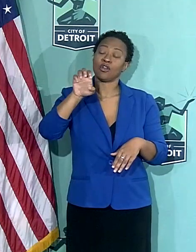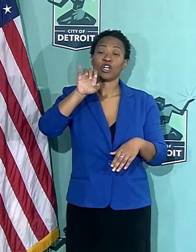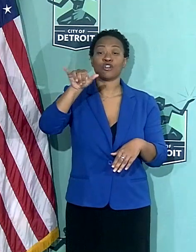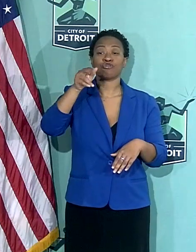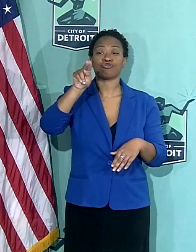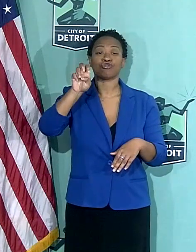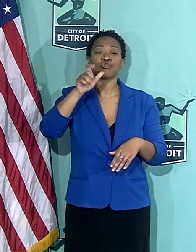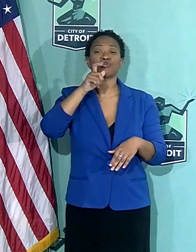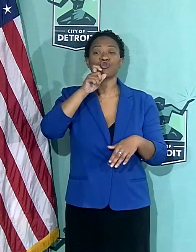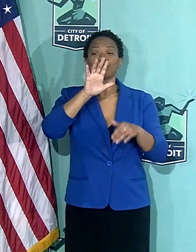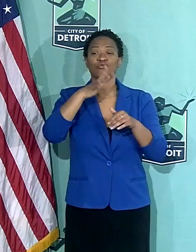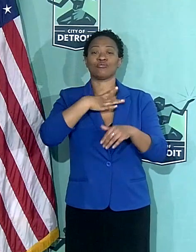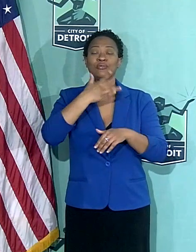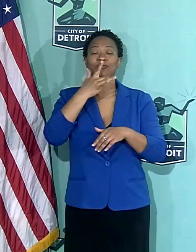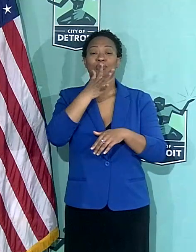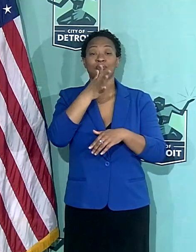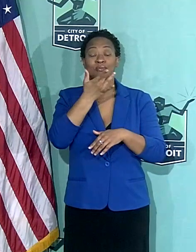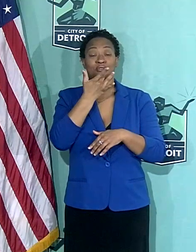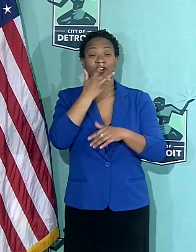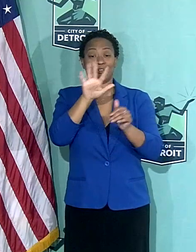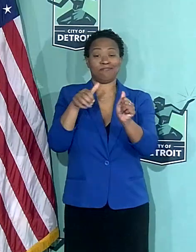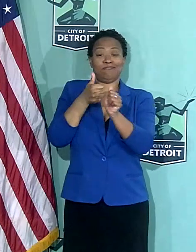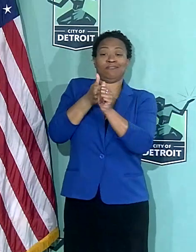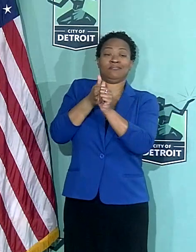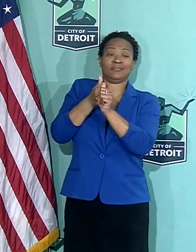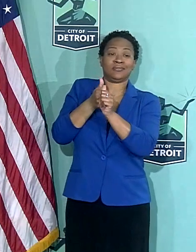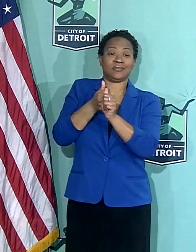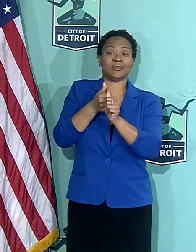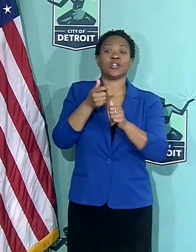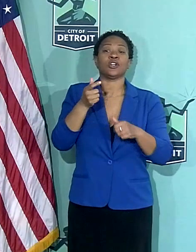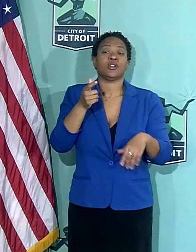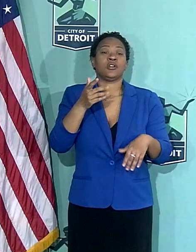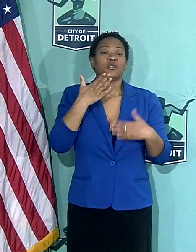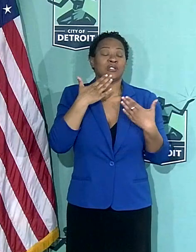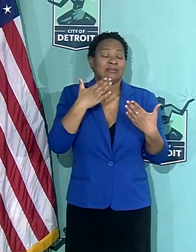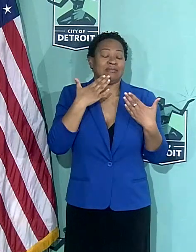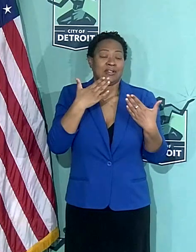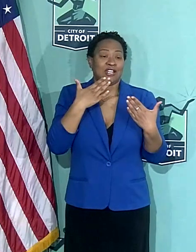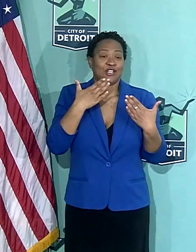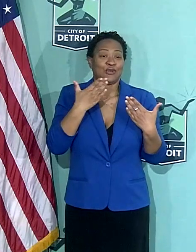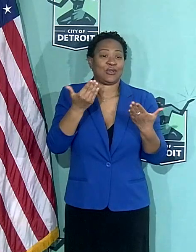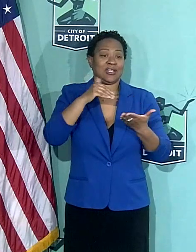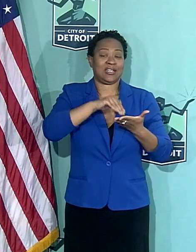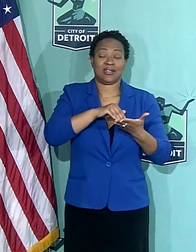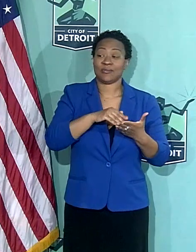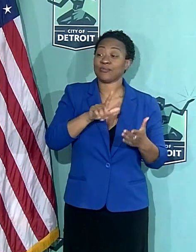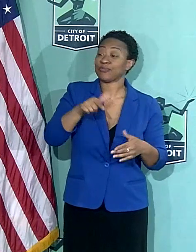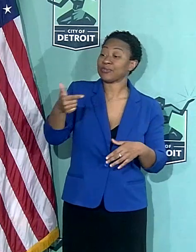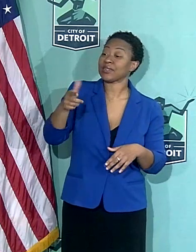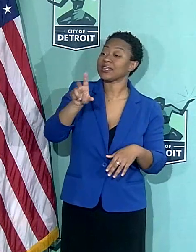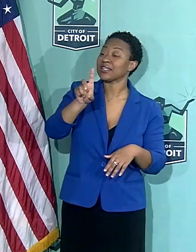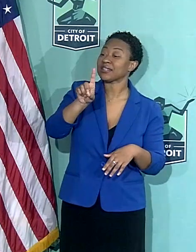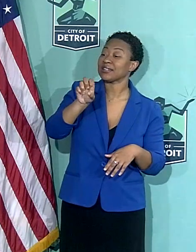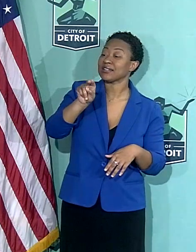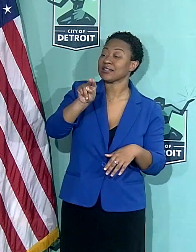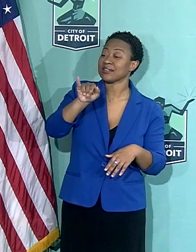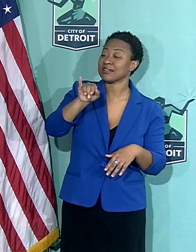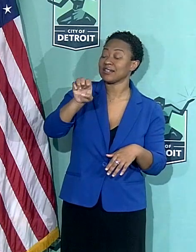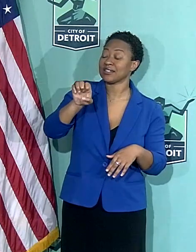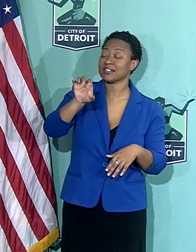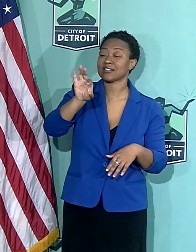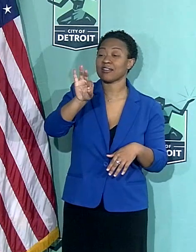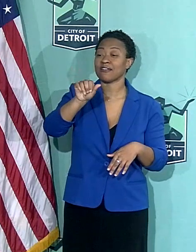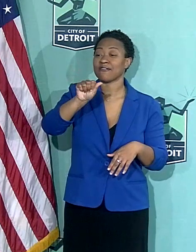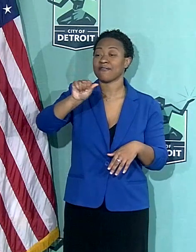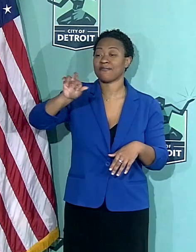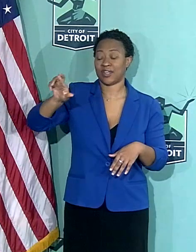smoothly. So thank you to Carrie. And with that, we'll turn it over to our Health Director, Denise Fair. Thank you, Mayor. I, too, also